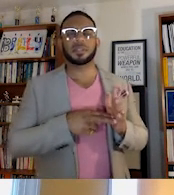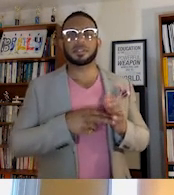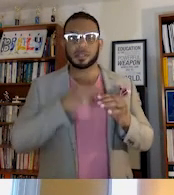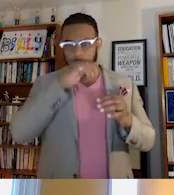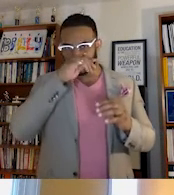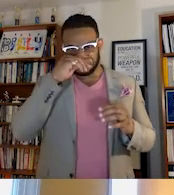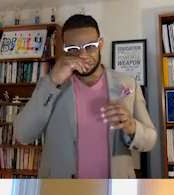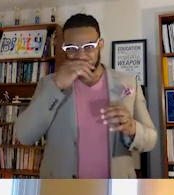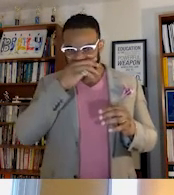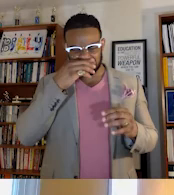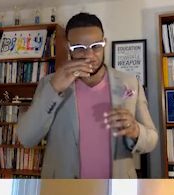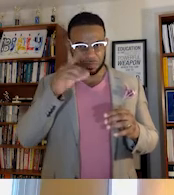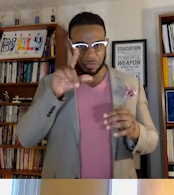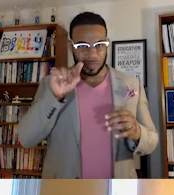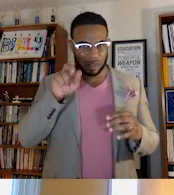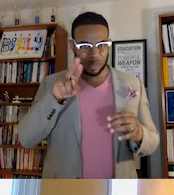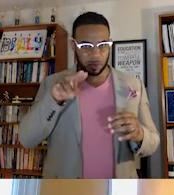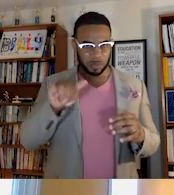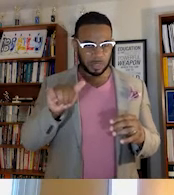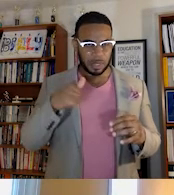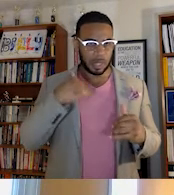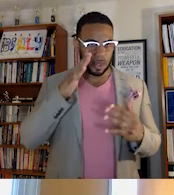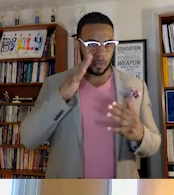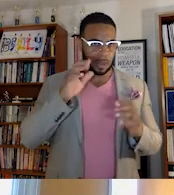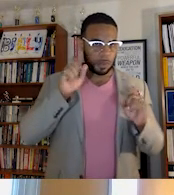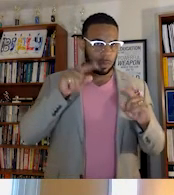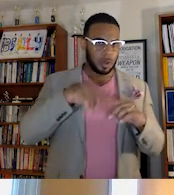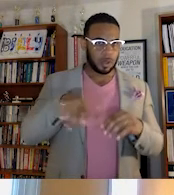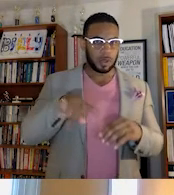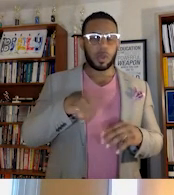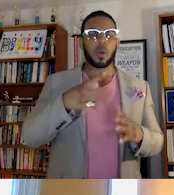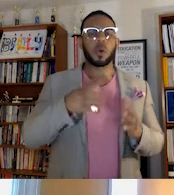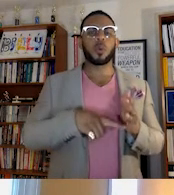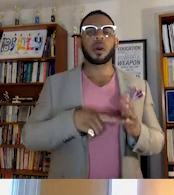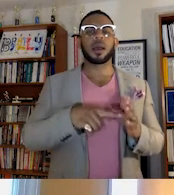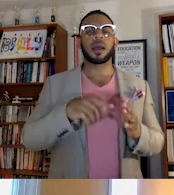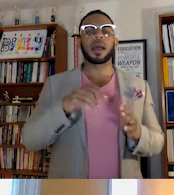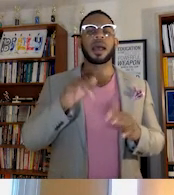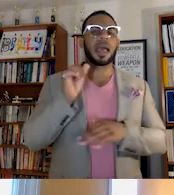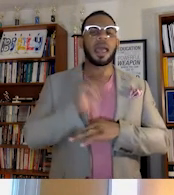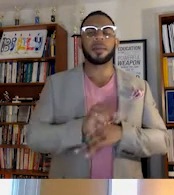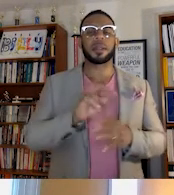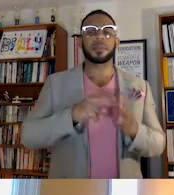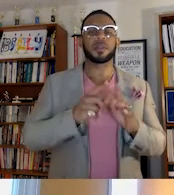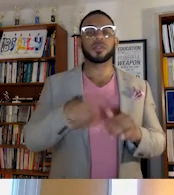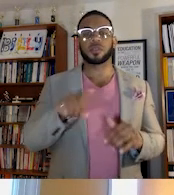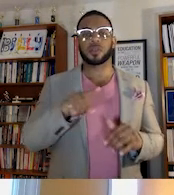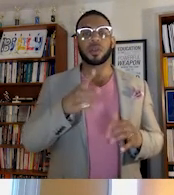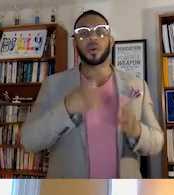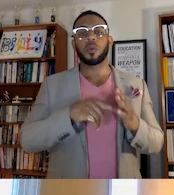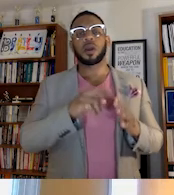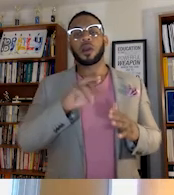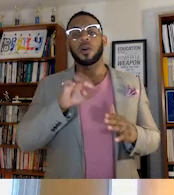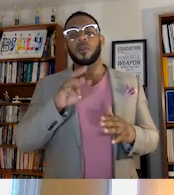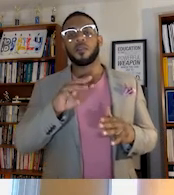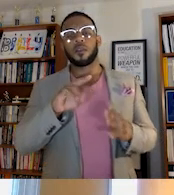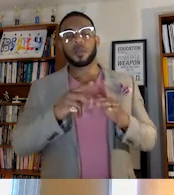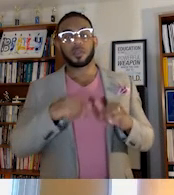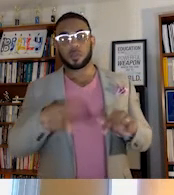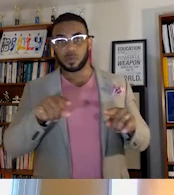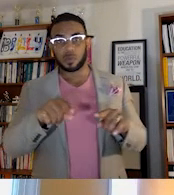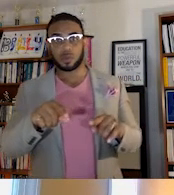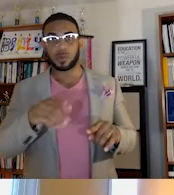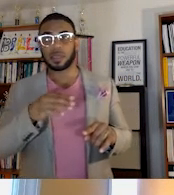and Labrina, I'm going to put this one on you. What does abolition mean to you, and what does reform mean to